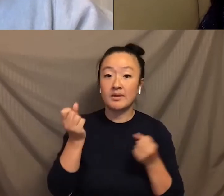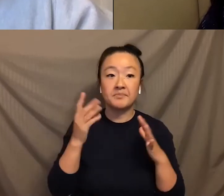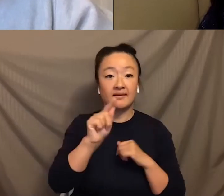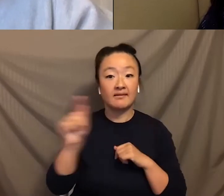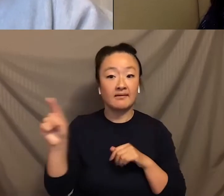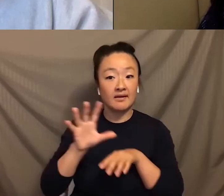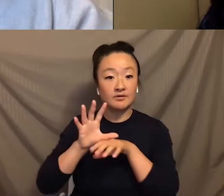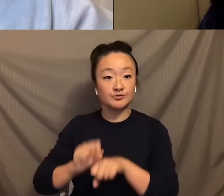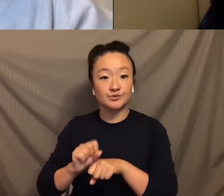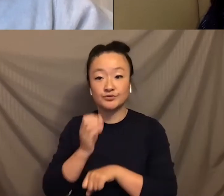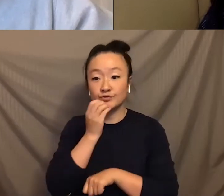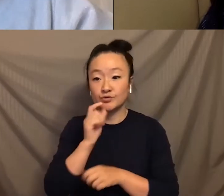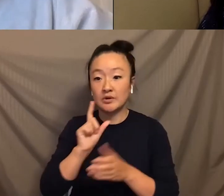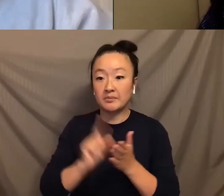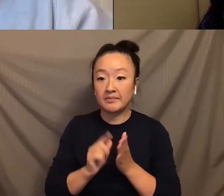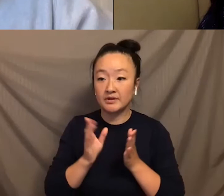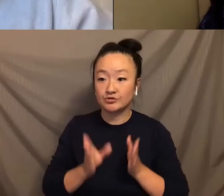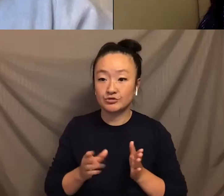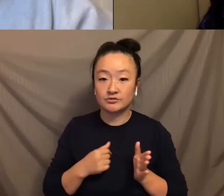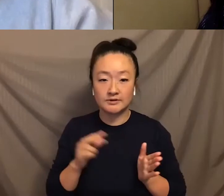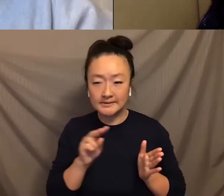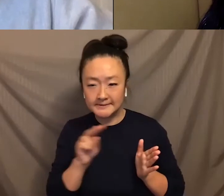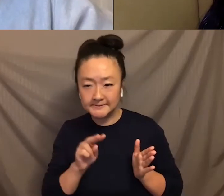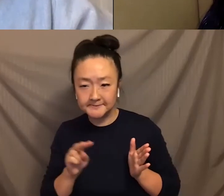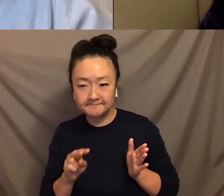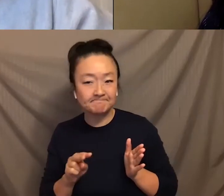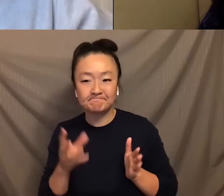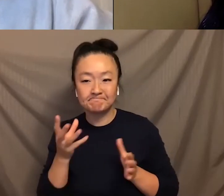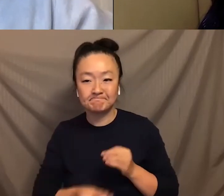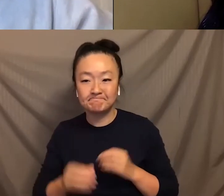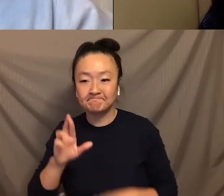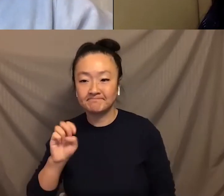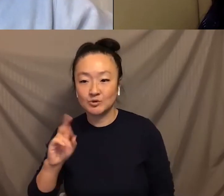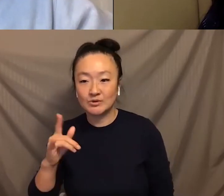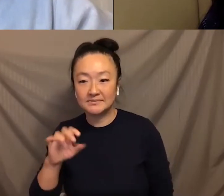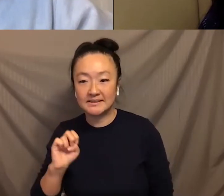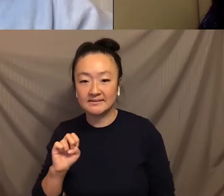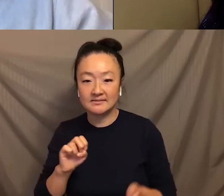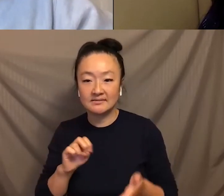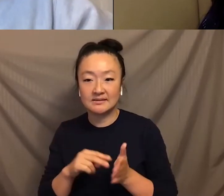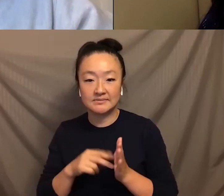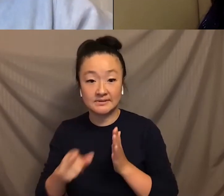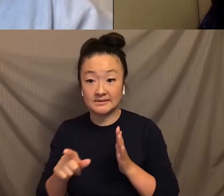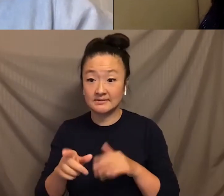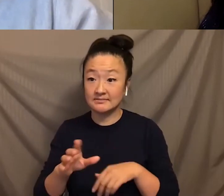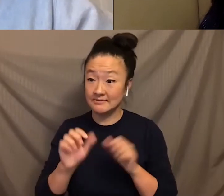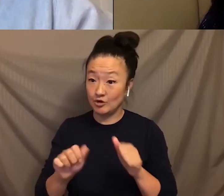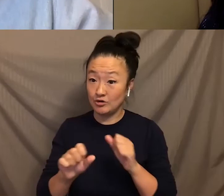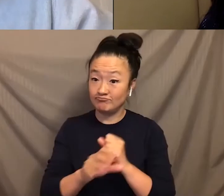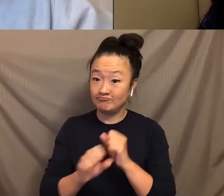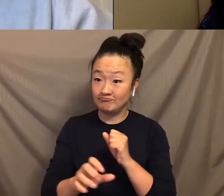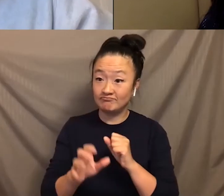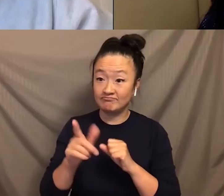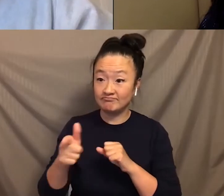food publishers looked at the absence of recipes and thought that this book did not have commercial viability. So I'm